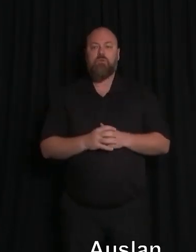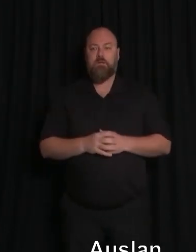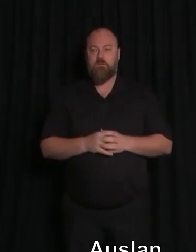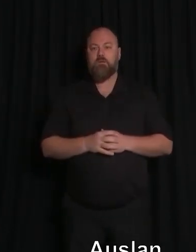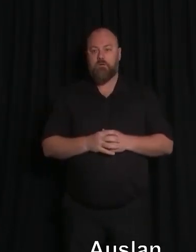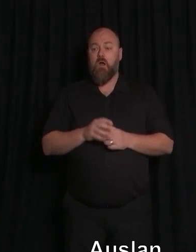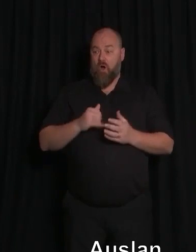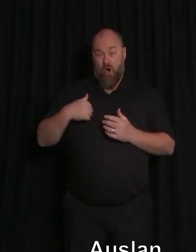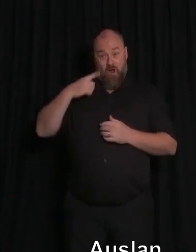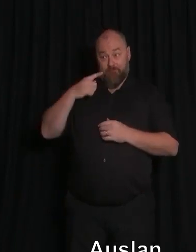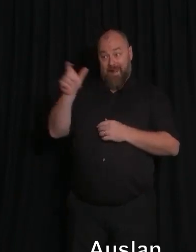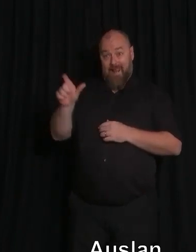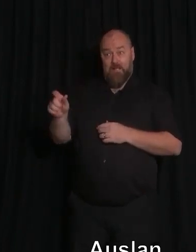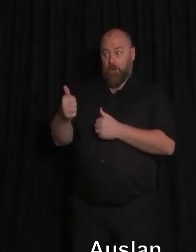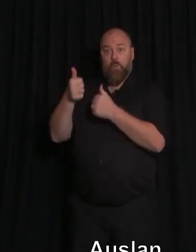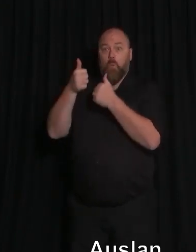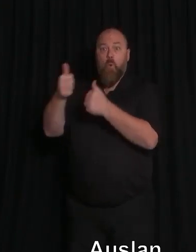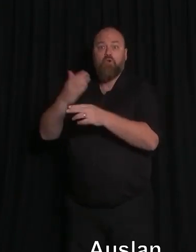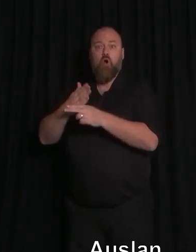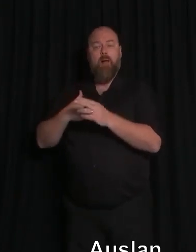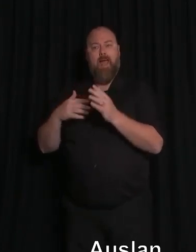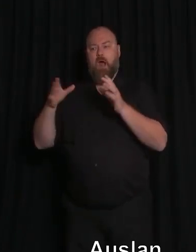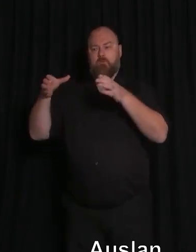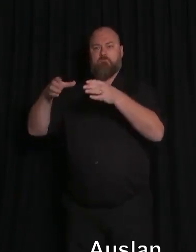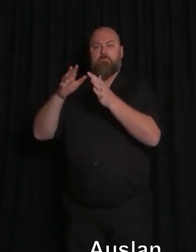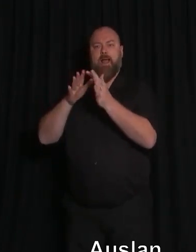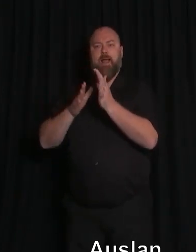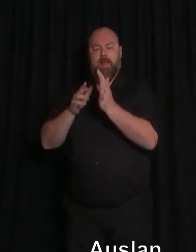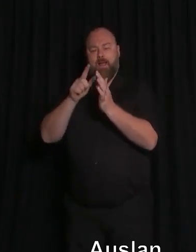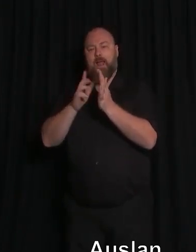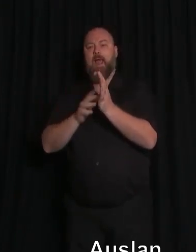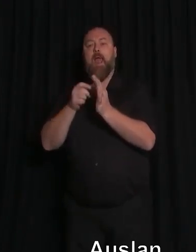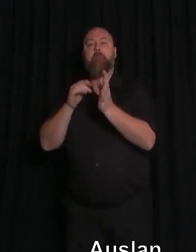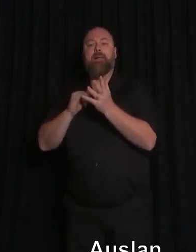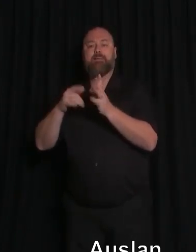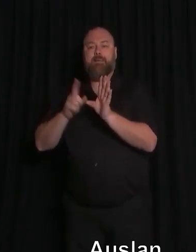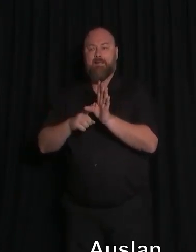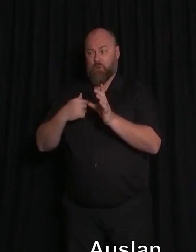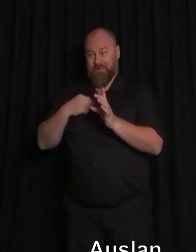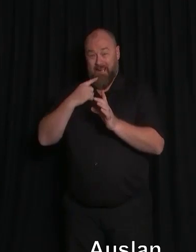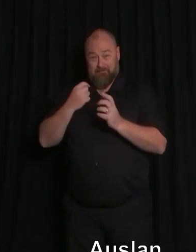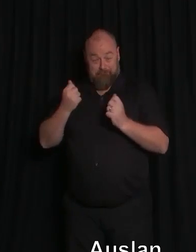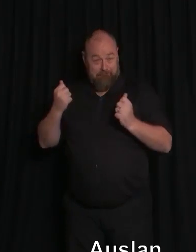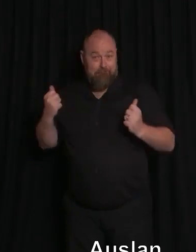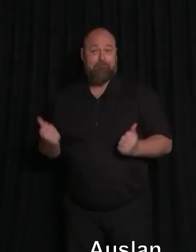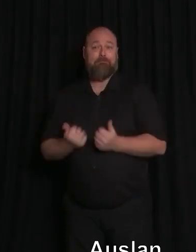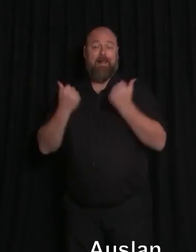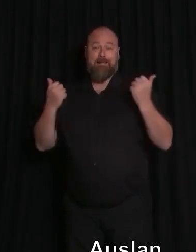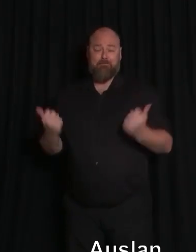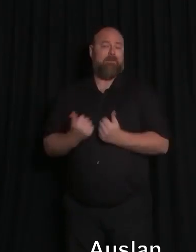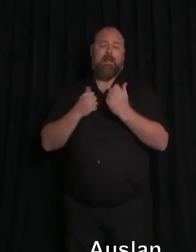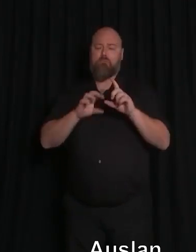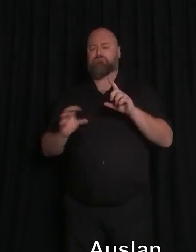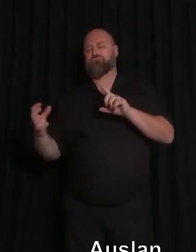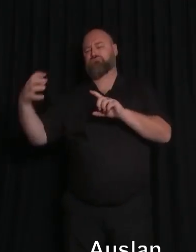doing quite an important job. All our embassies, we have a very important number of embassies almost all over the planet, and consulate, we were doing already